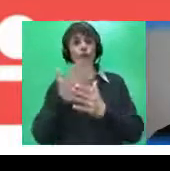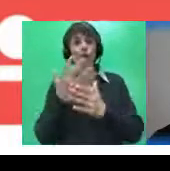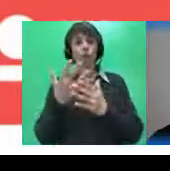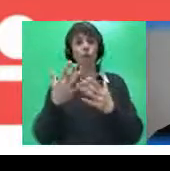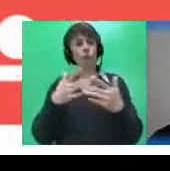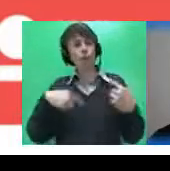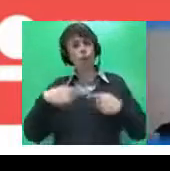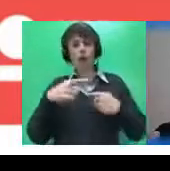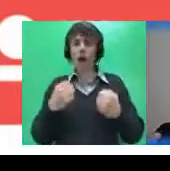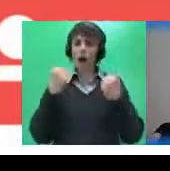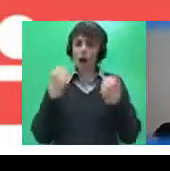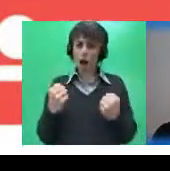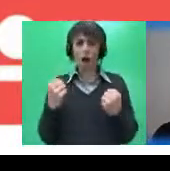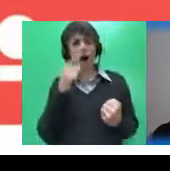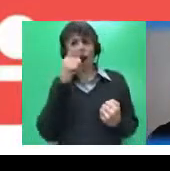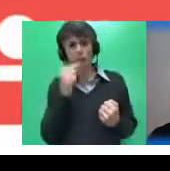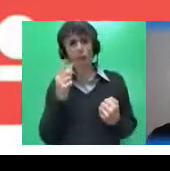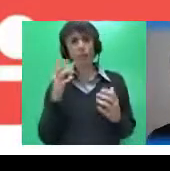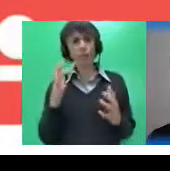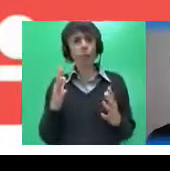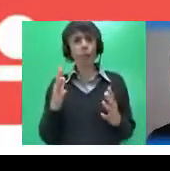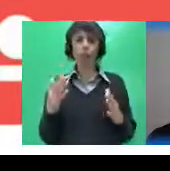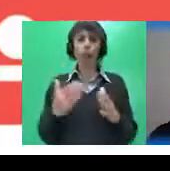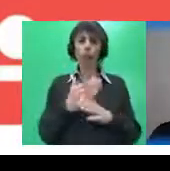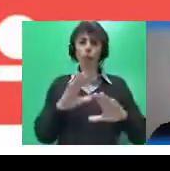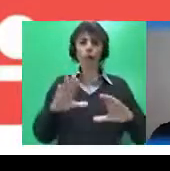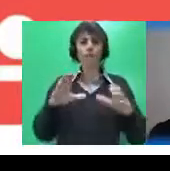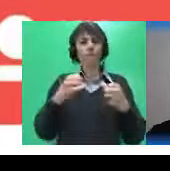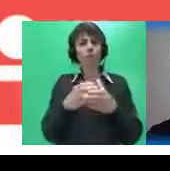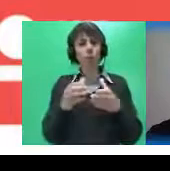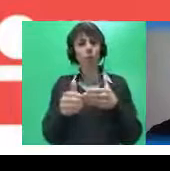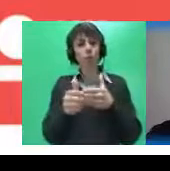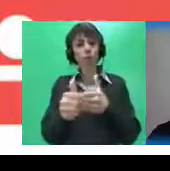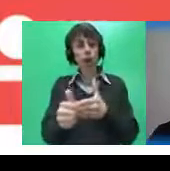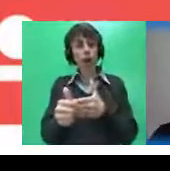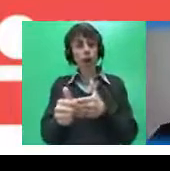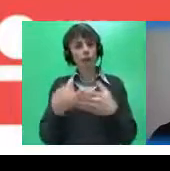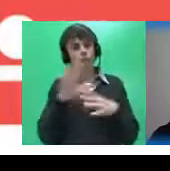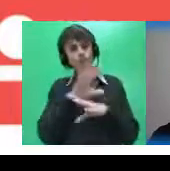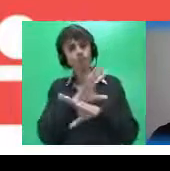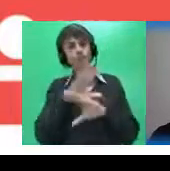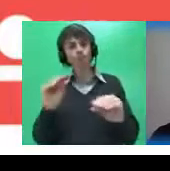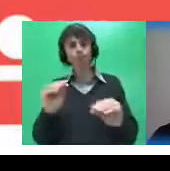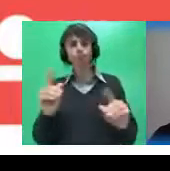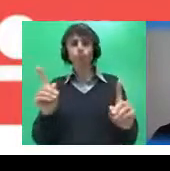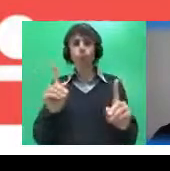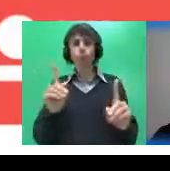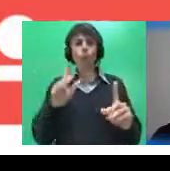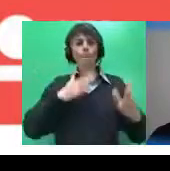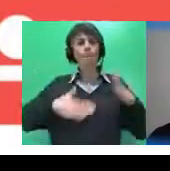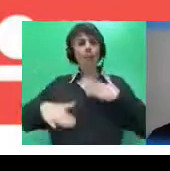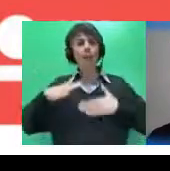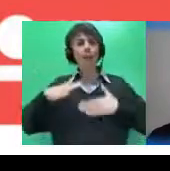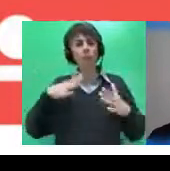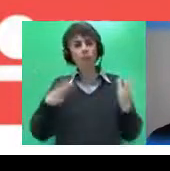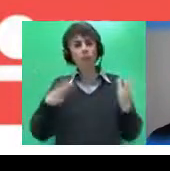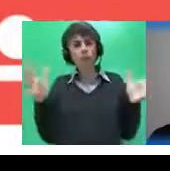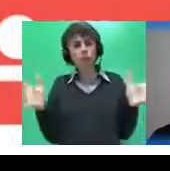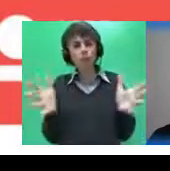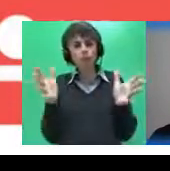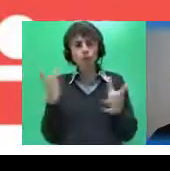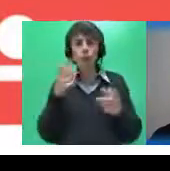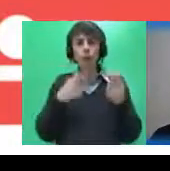started to around, I guess, what are the types of behaviours you need to employ as a frontline coach to support someone with health conditions. And at its core, it is